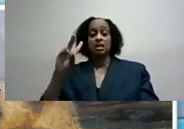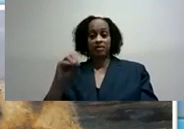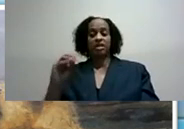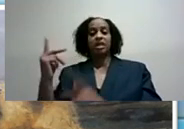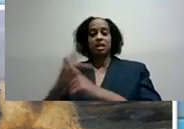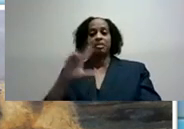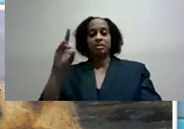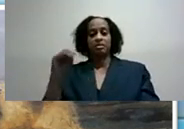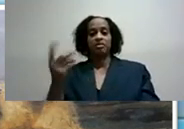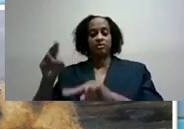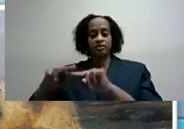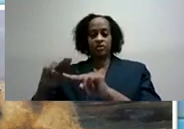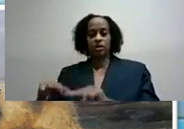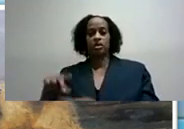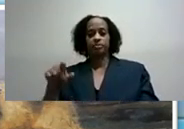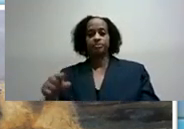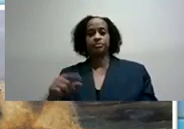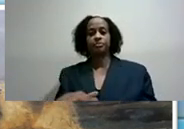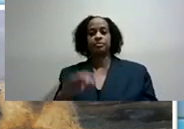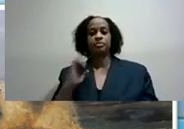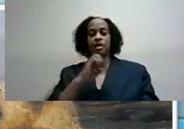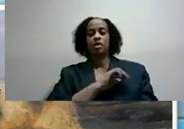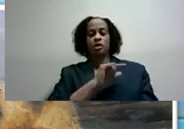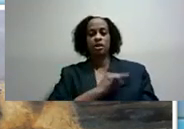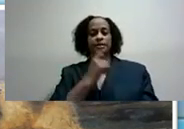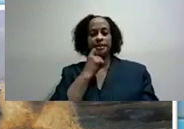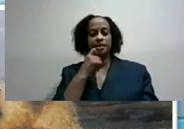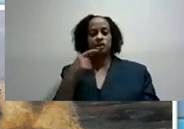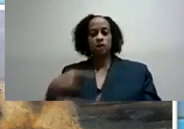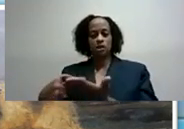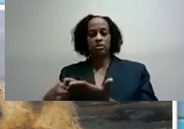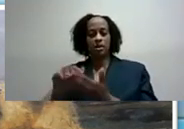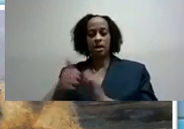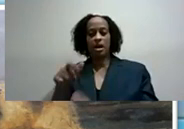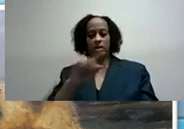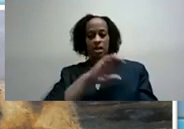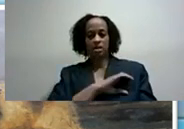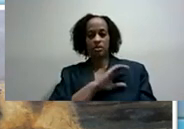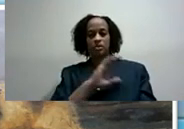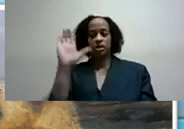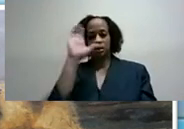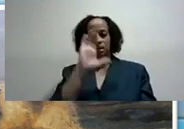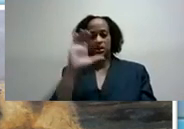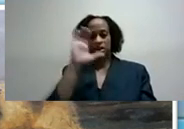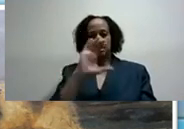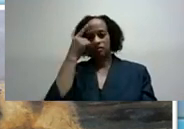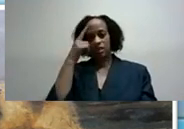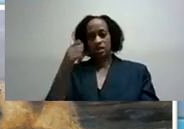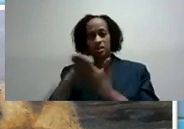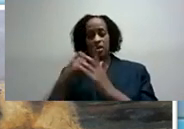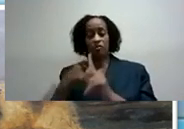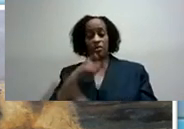So just talked about how Cain was looking for some help from the